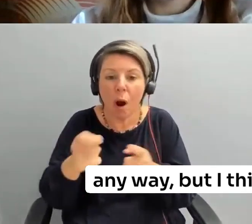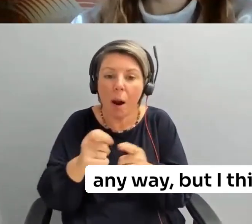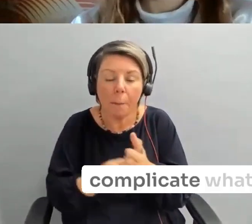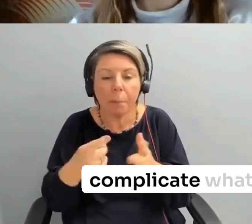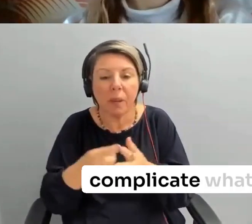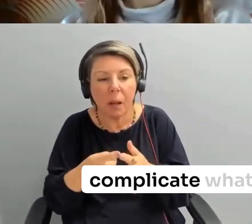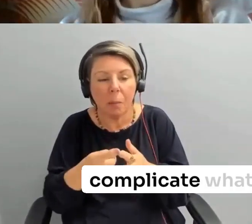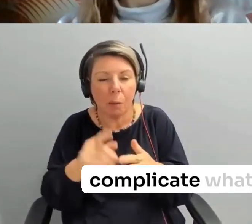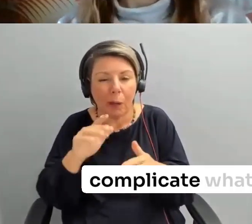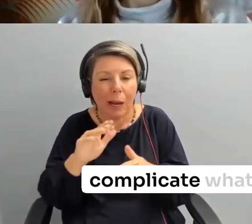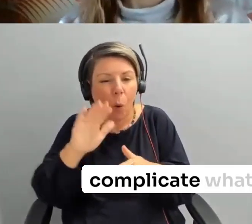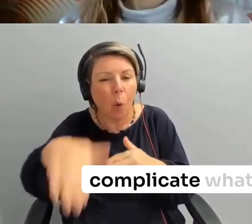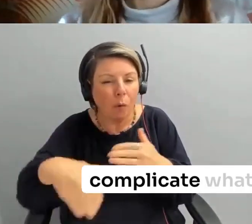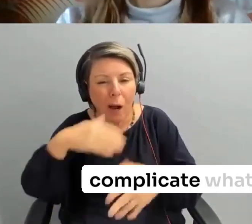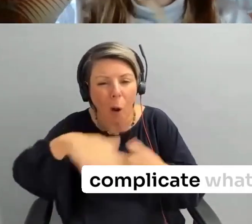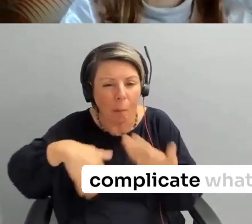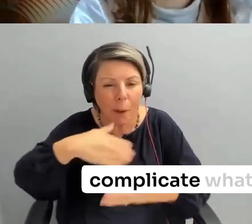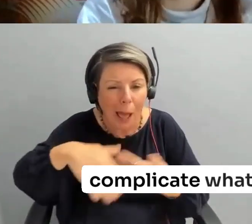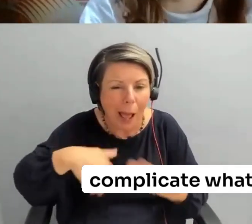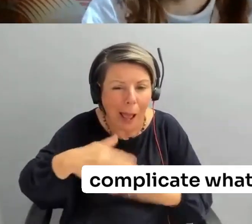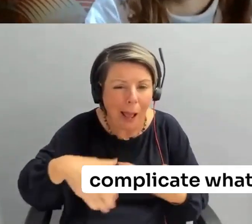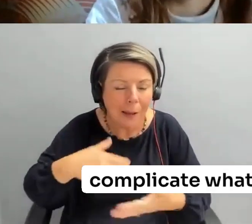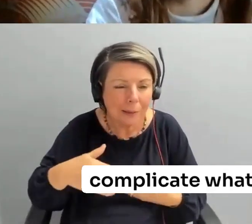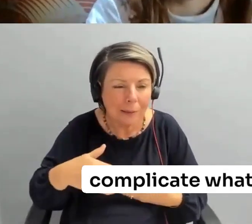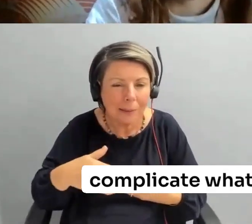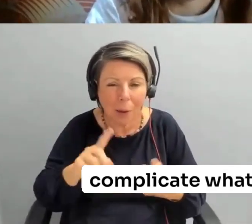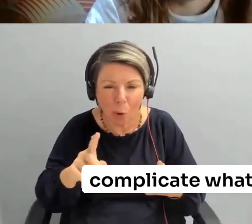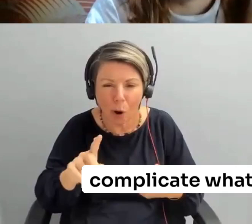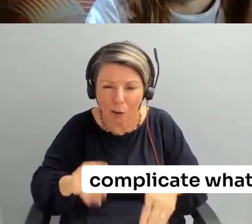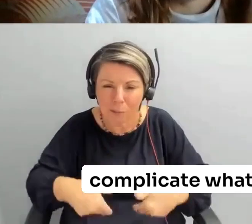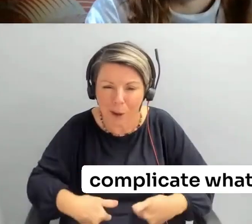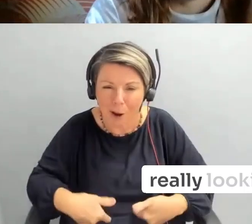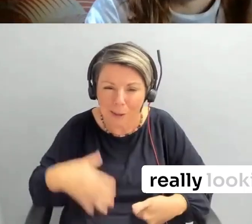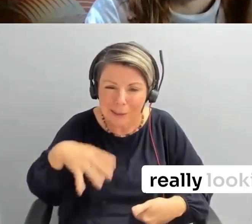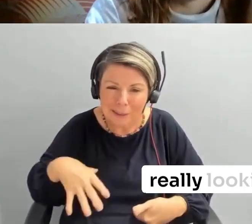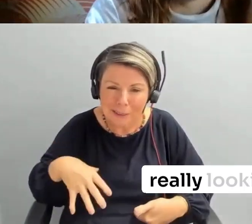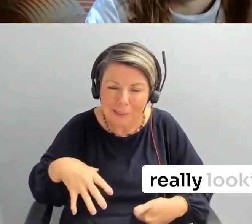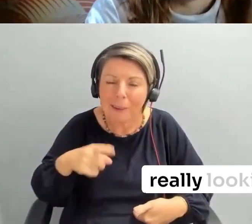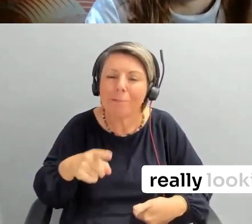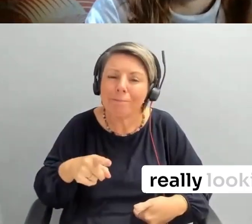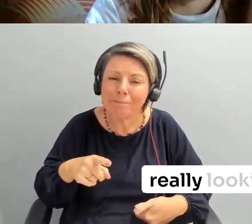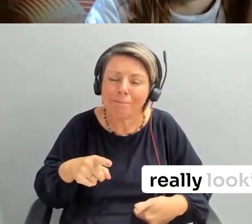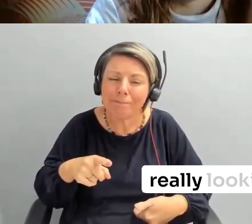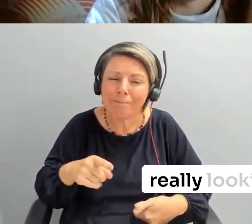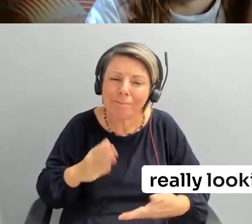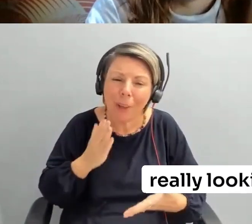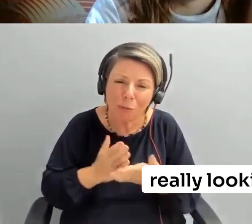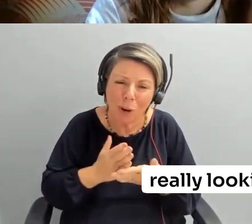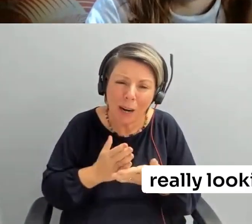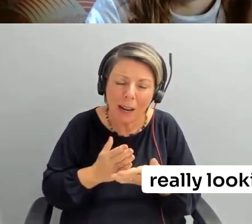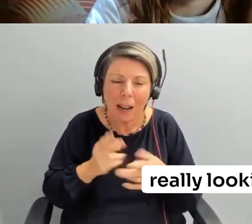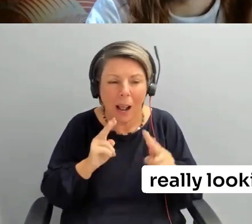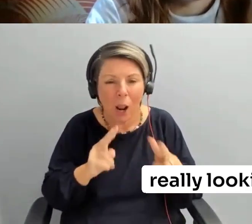we can overcomplicate what our gut actually needs, and really